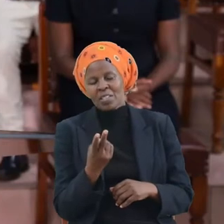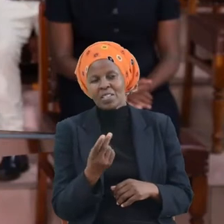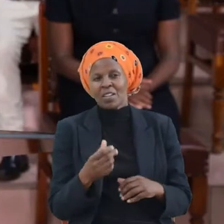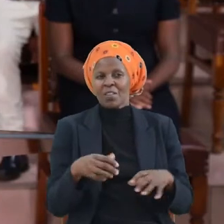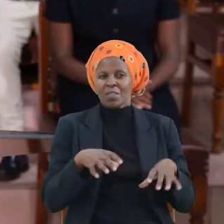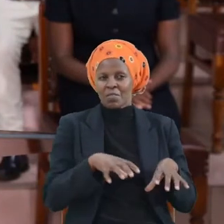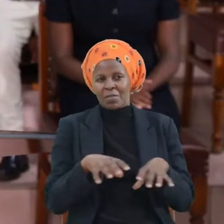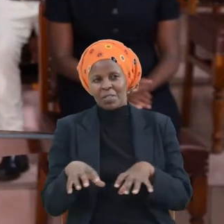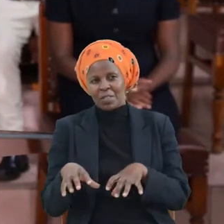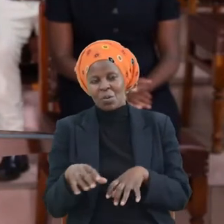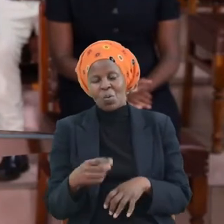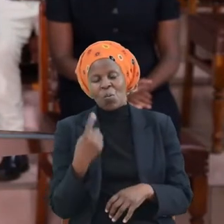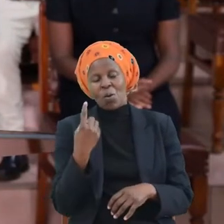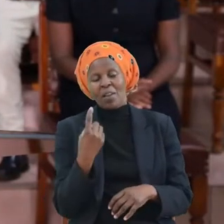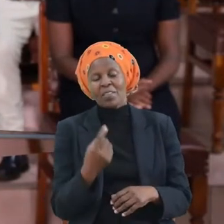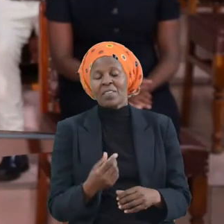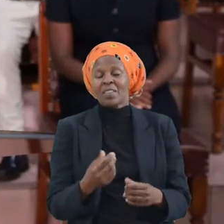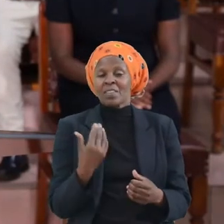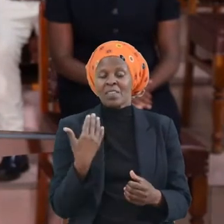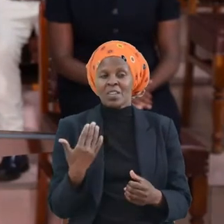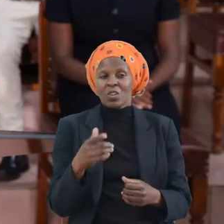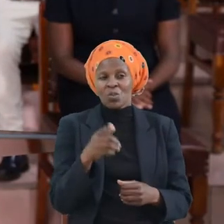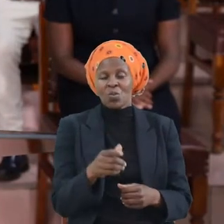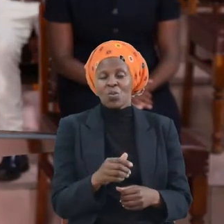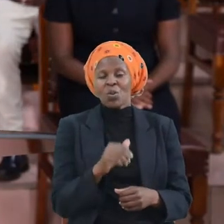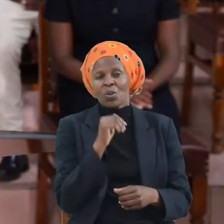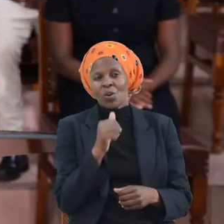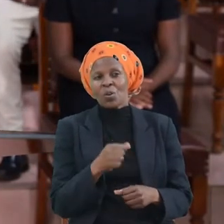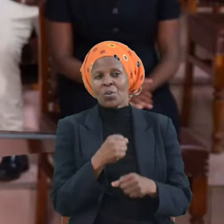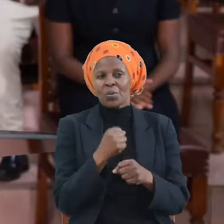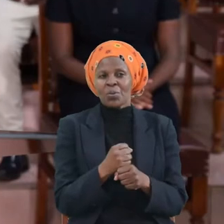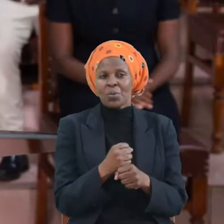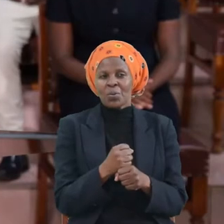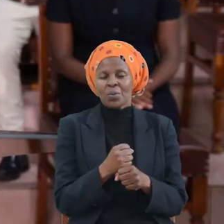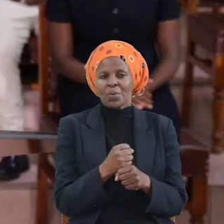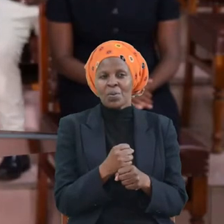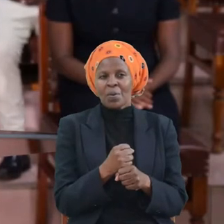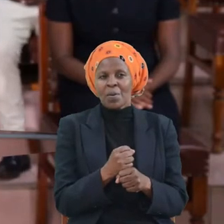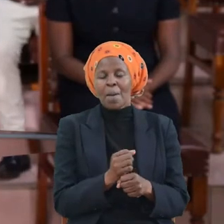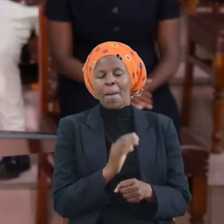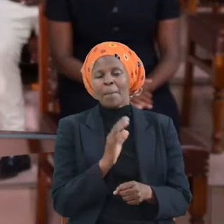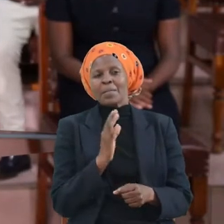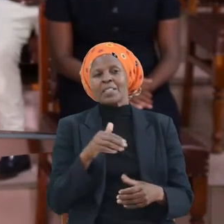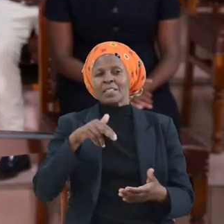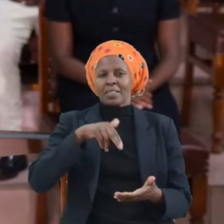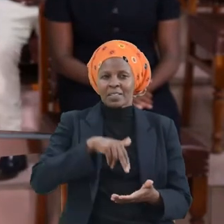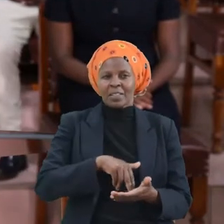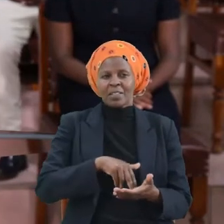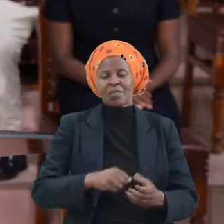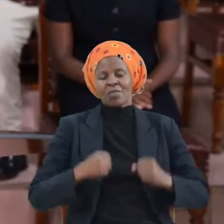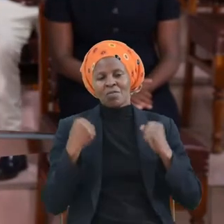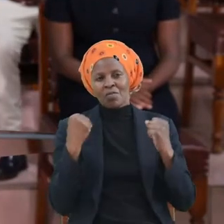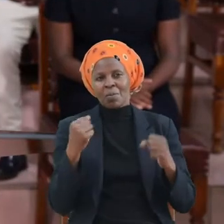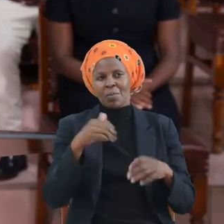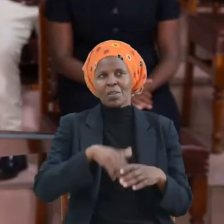that we should not do is to compromise your faith. And as you start with your faith, knowing that the God who is